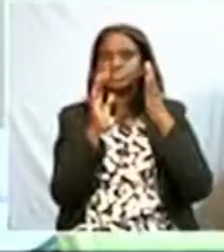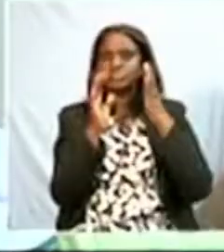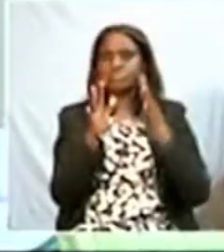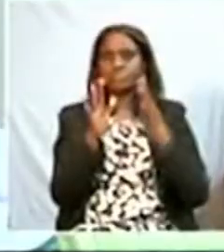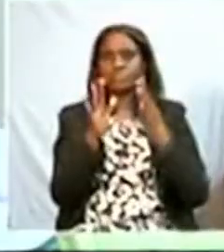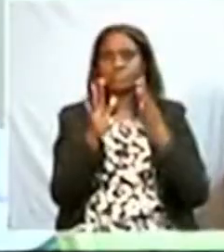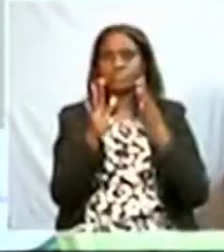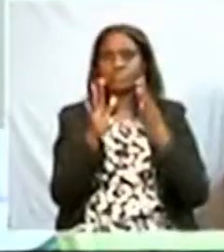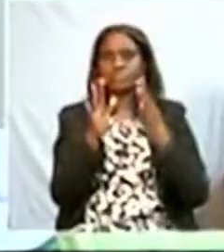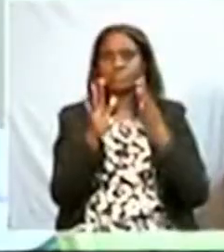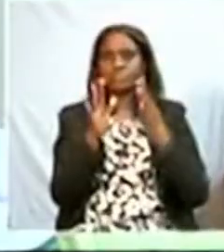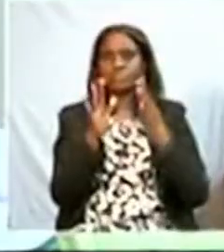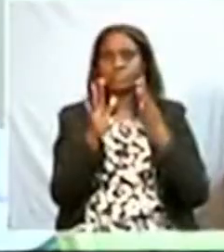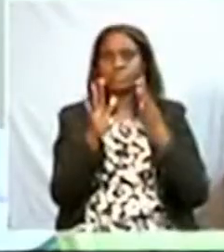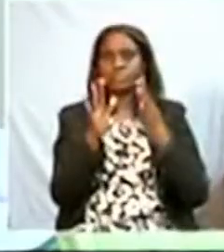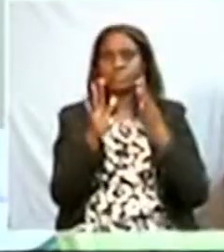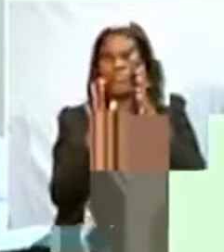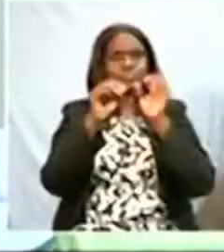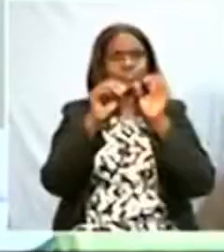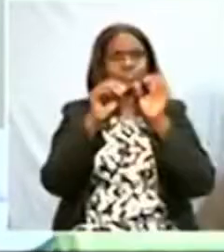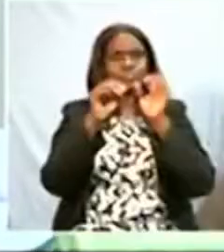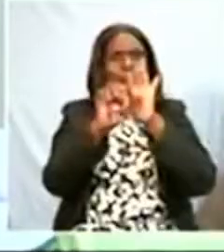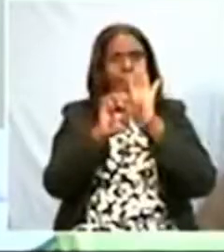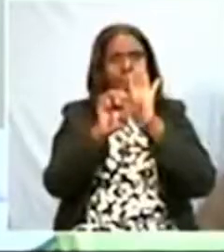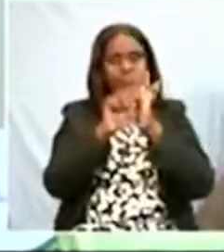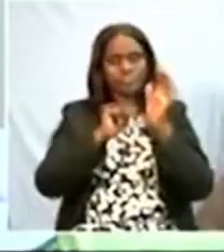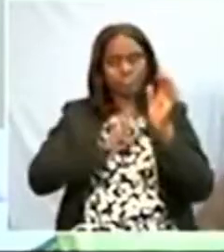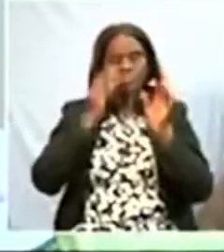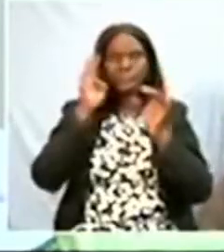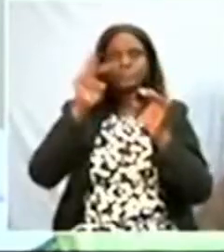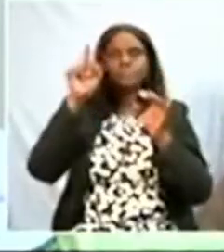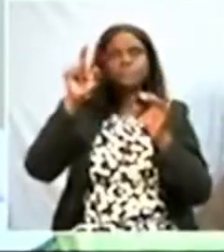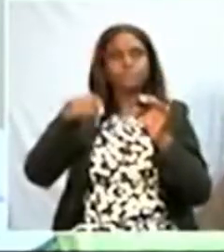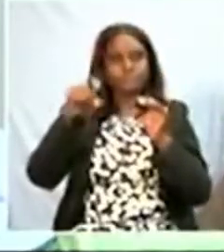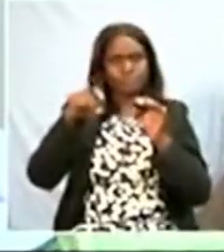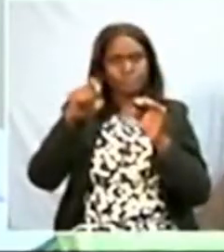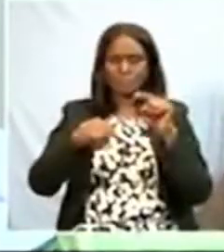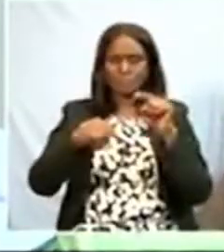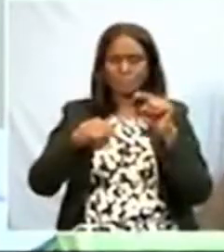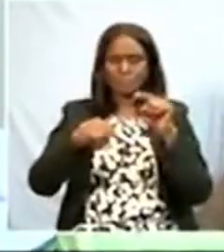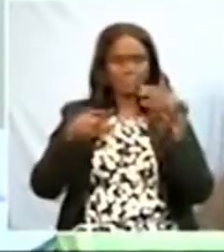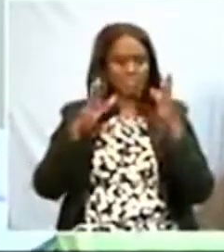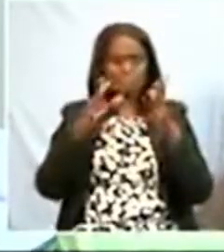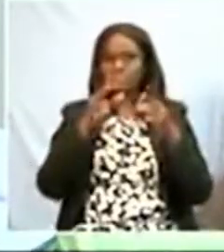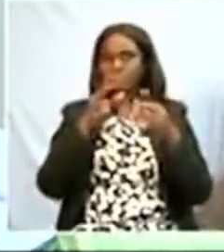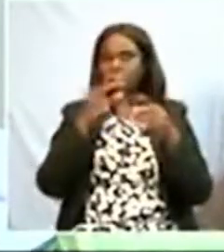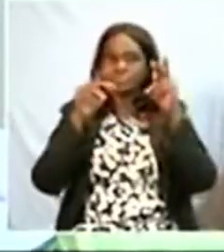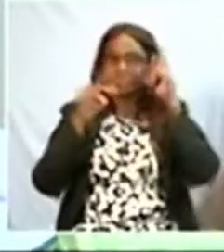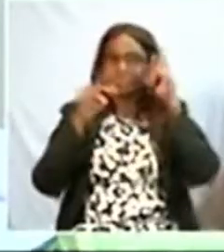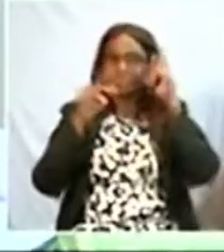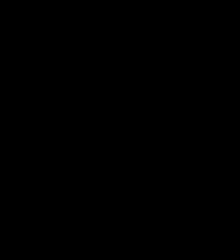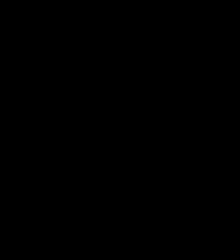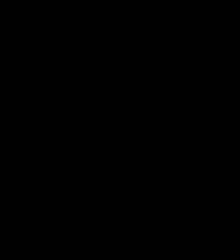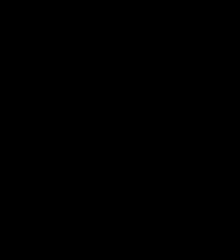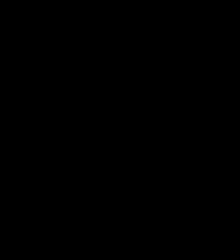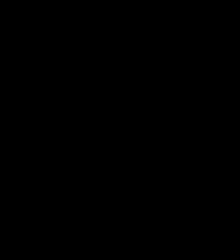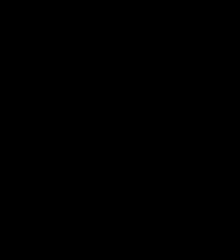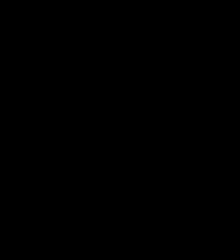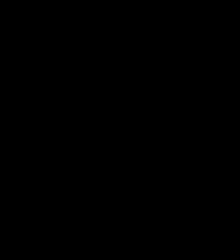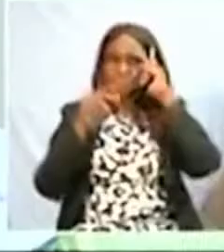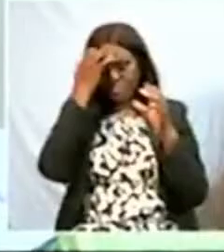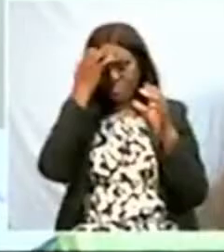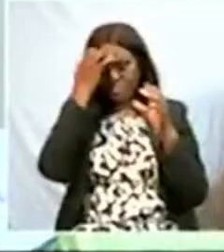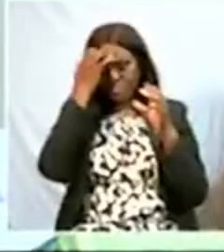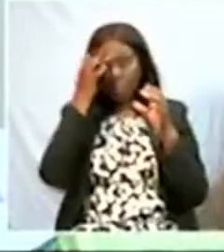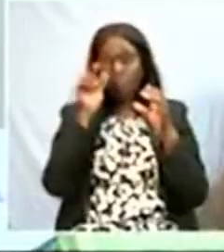So that, an example, we shall demand, you cannot allow a Kitwe council, one